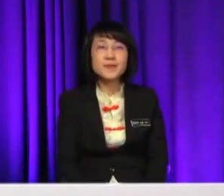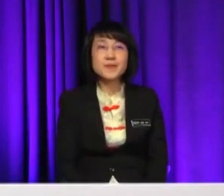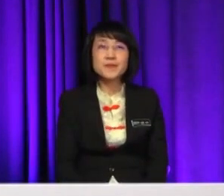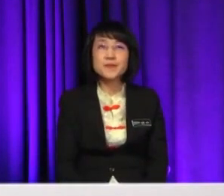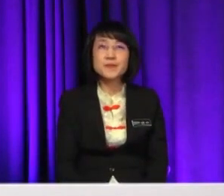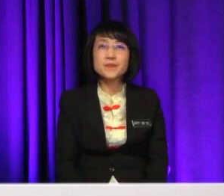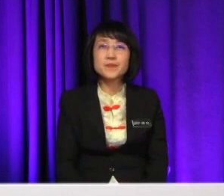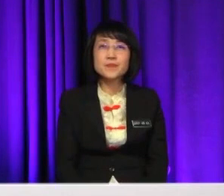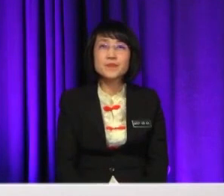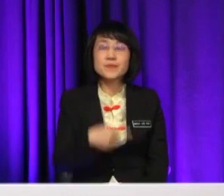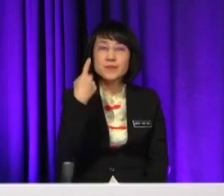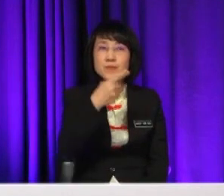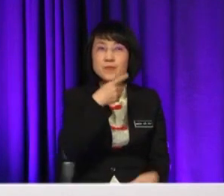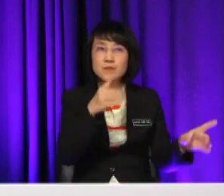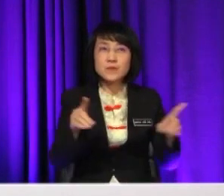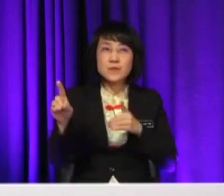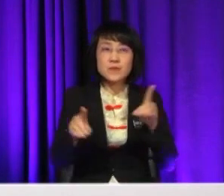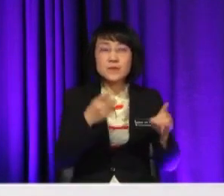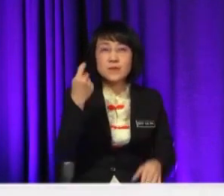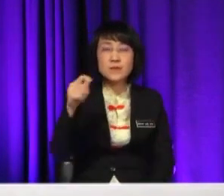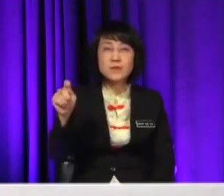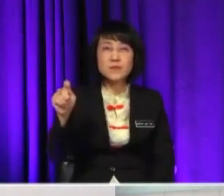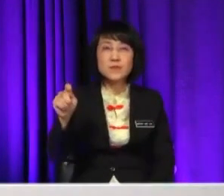the wind represent?